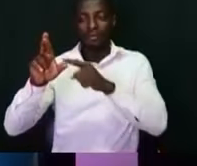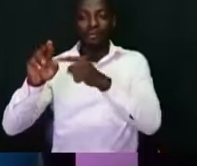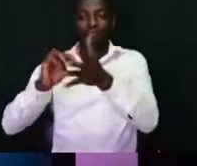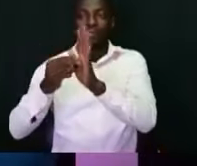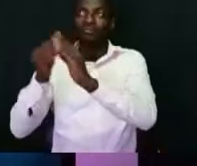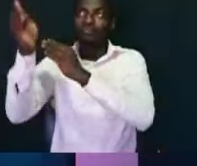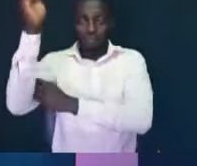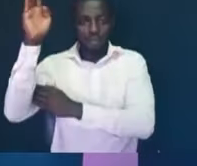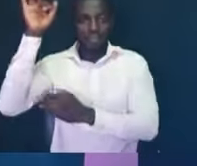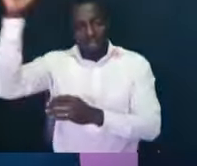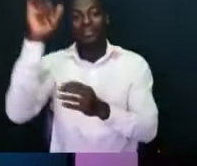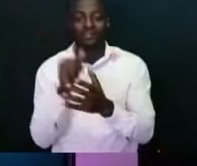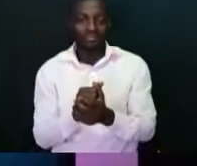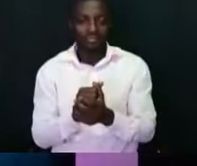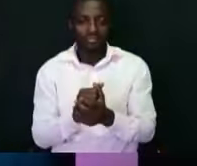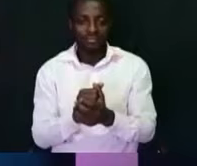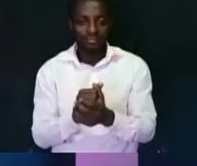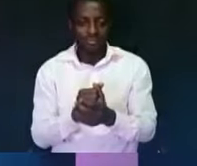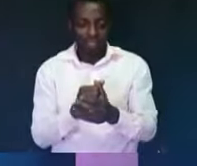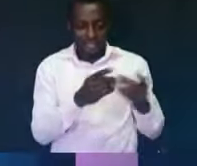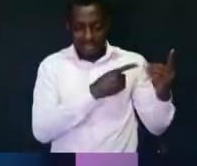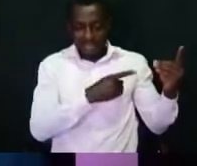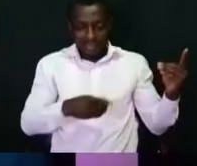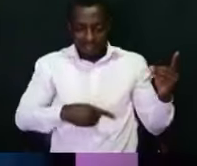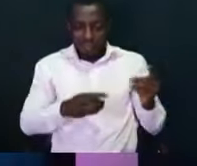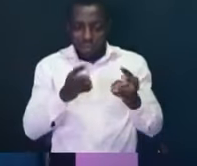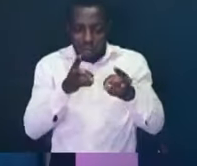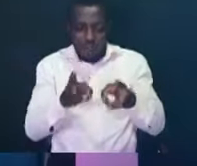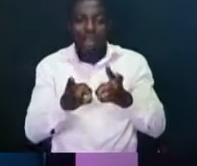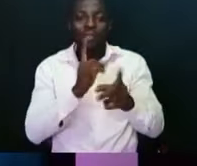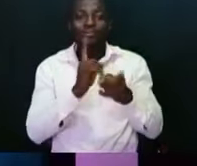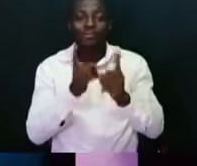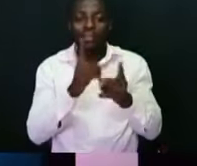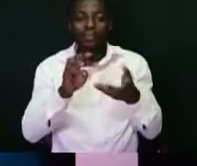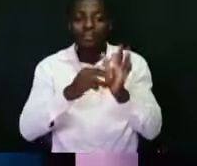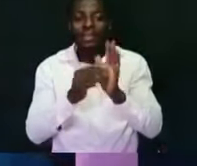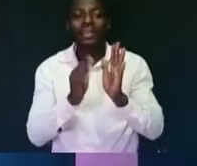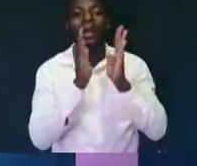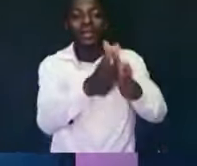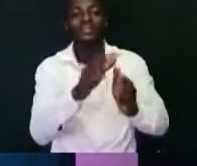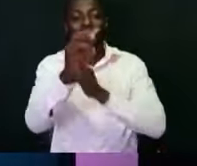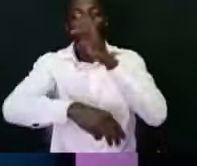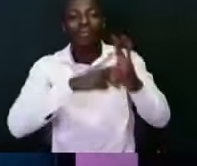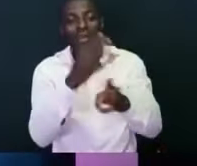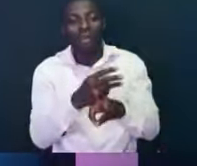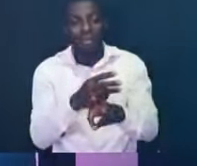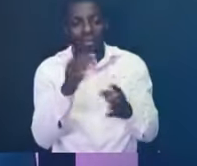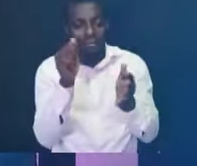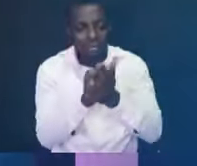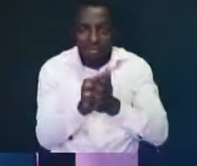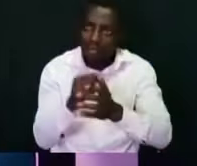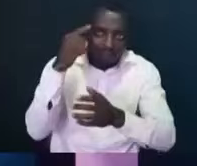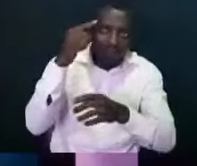for it's as if he he didn't know as if he's asking the whole world